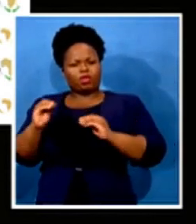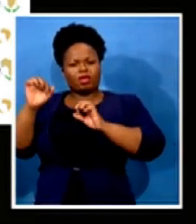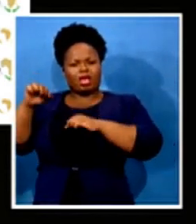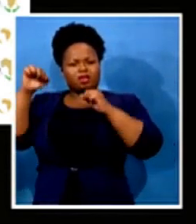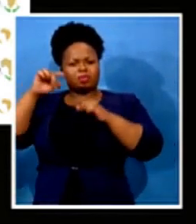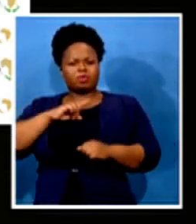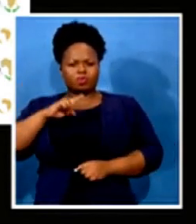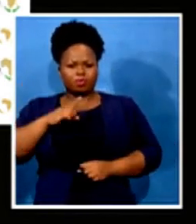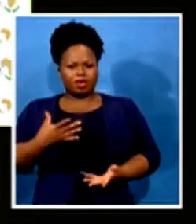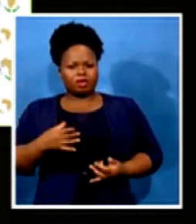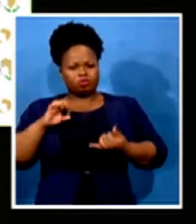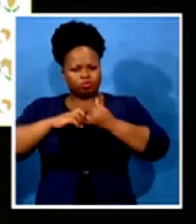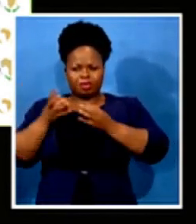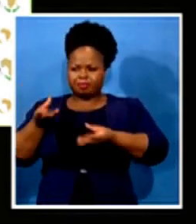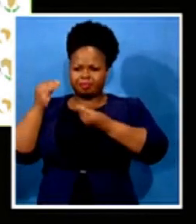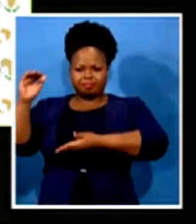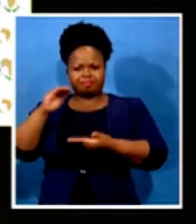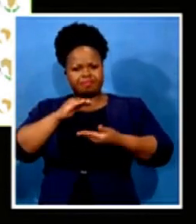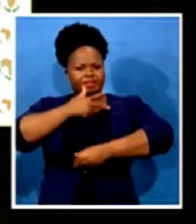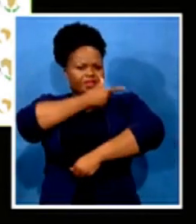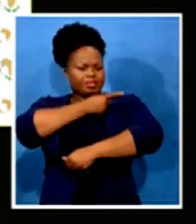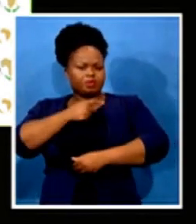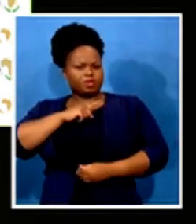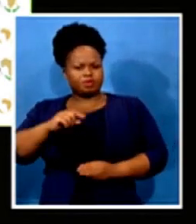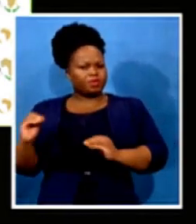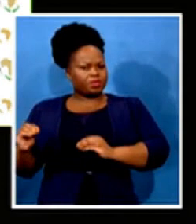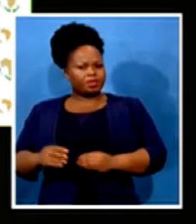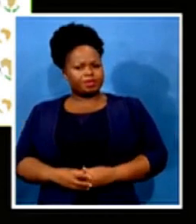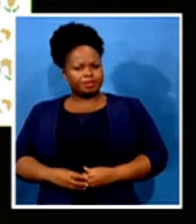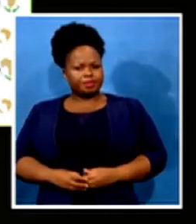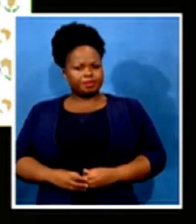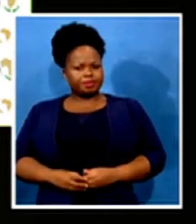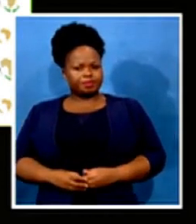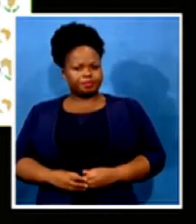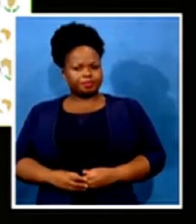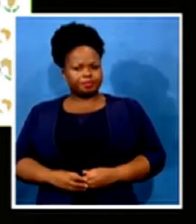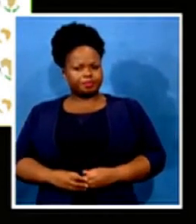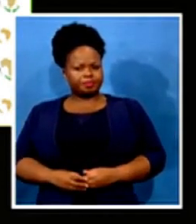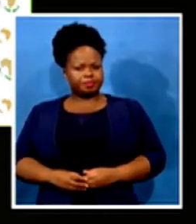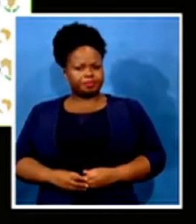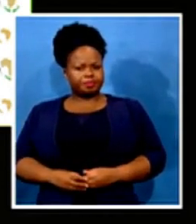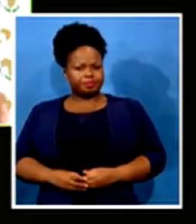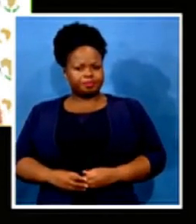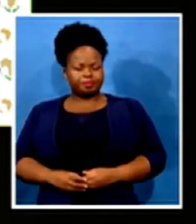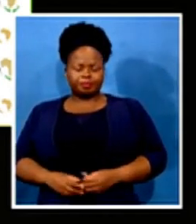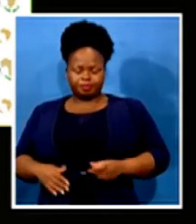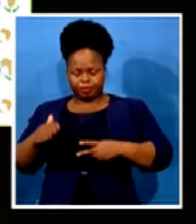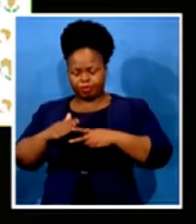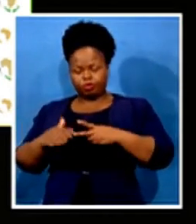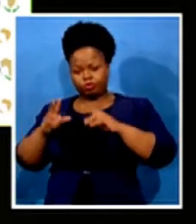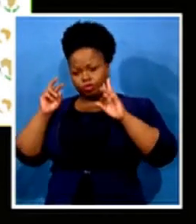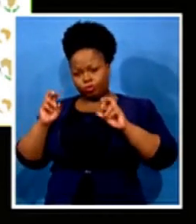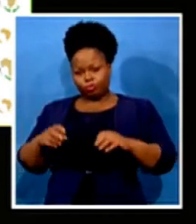vaccines? So, Cara, there are two principal issues. The one is the availability of the